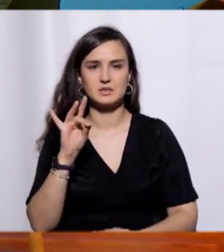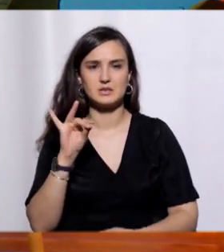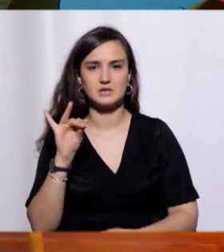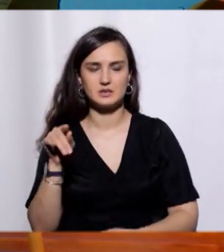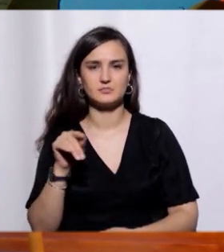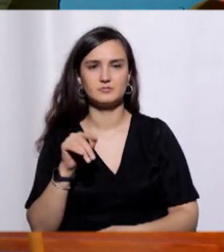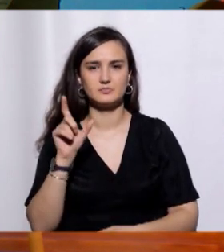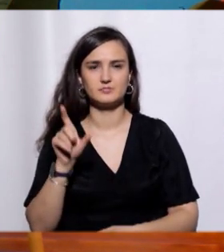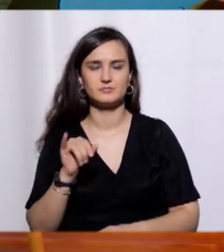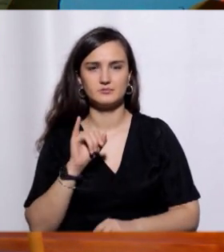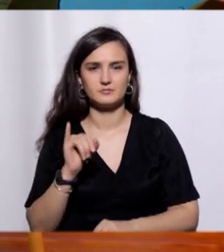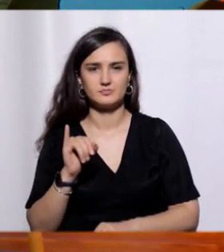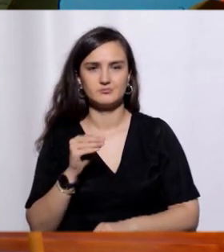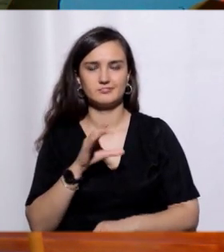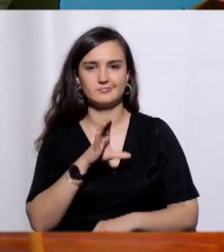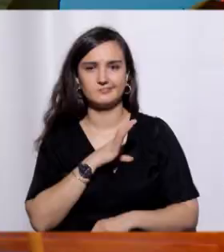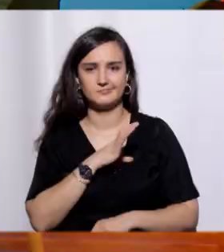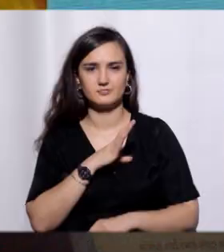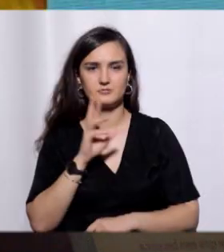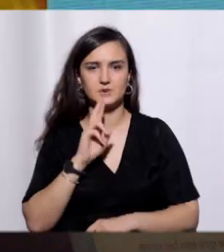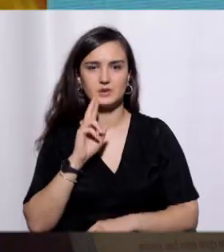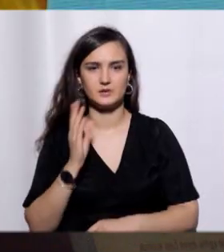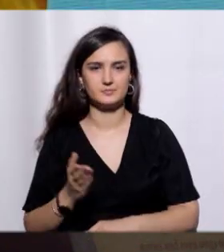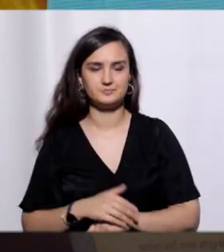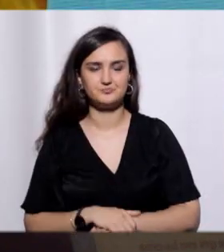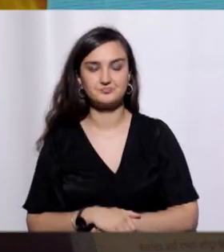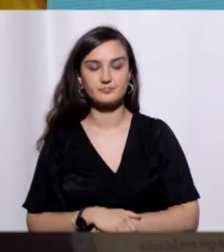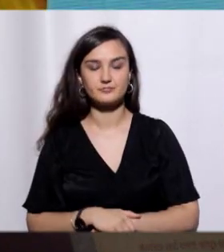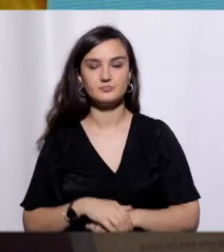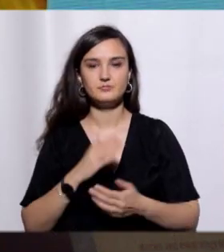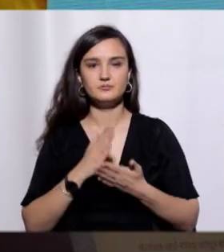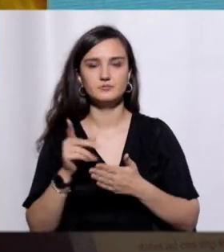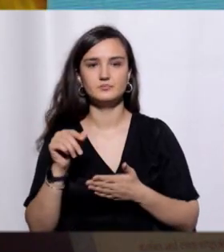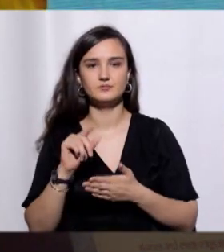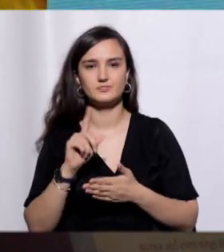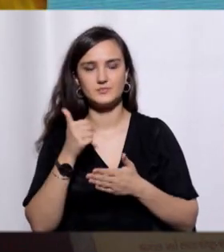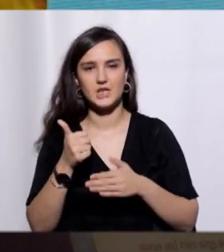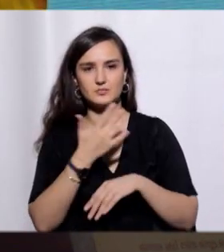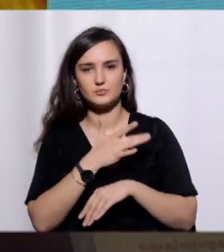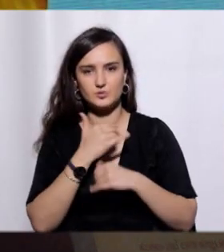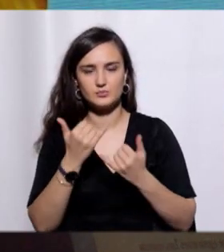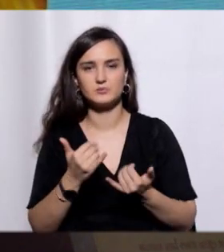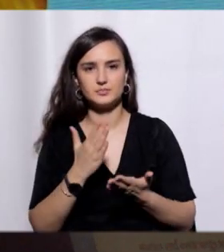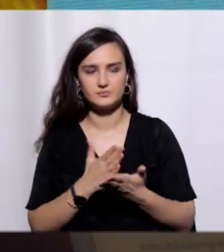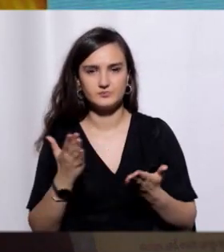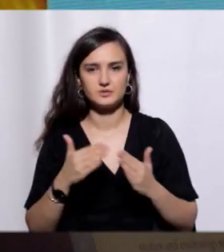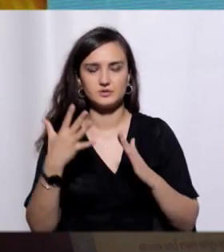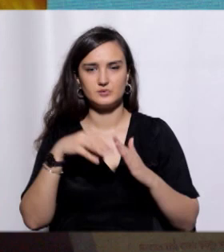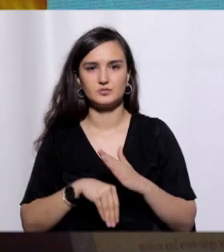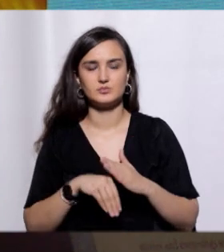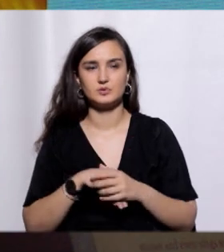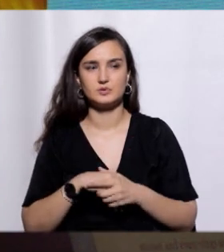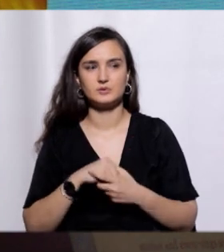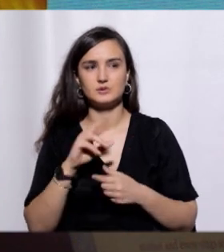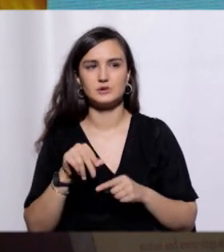a cruel, wealthy aunt. There's a very kind servant as well, Bessie, in the house,